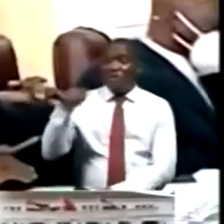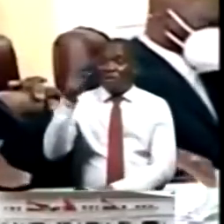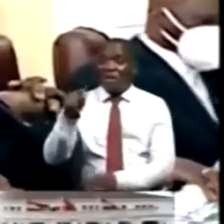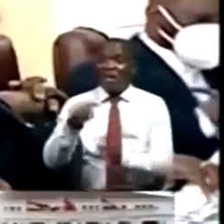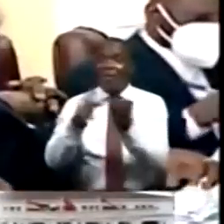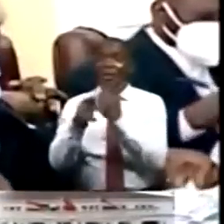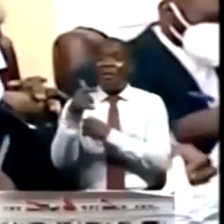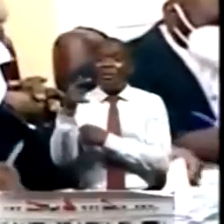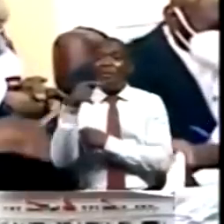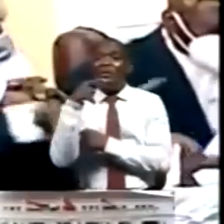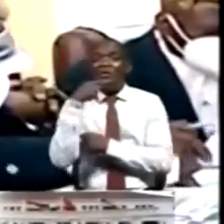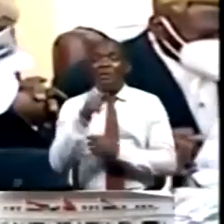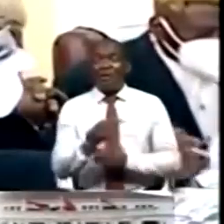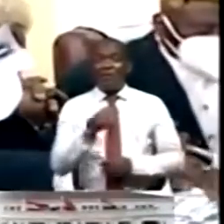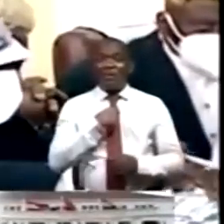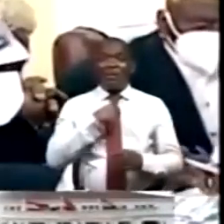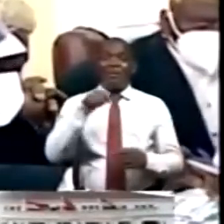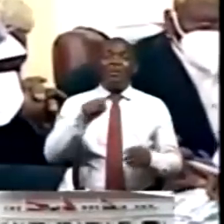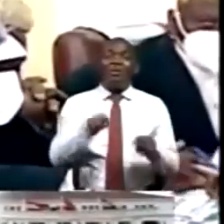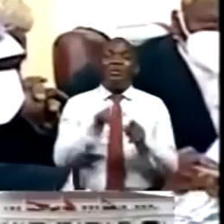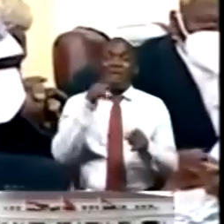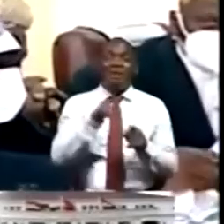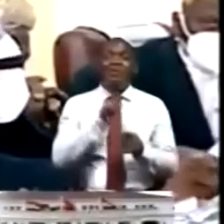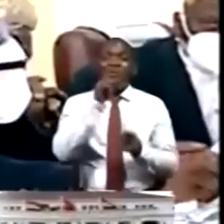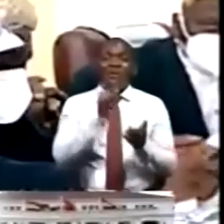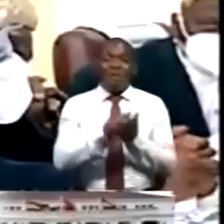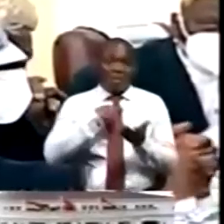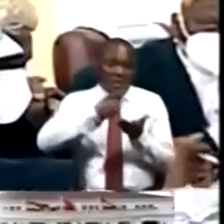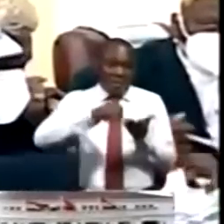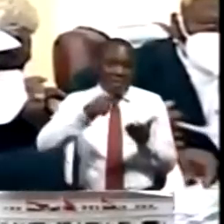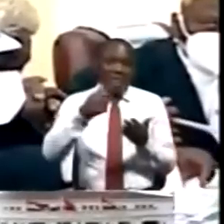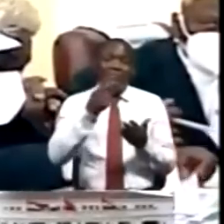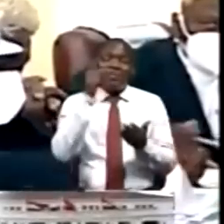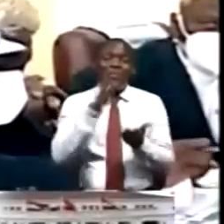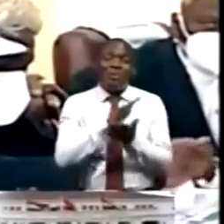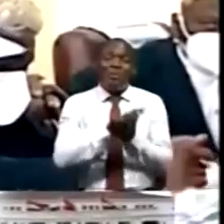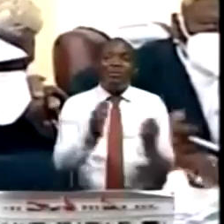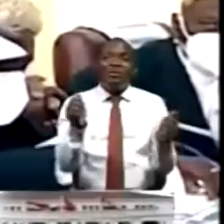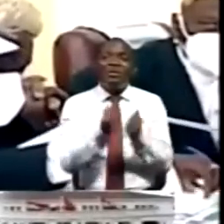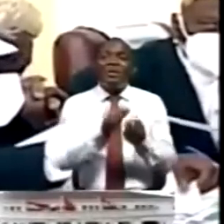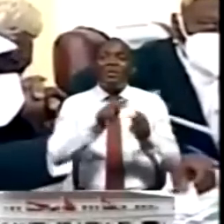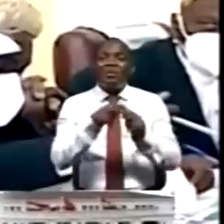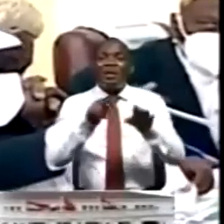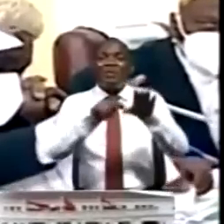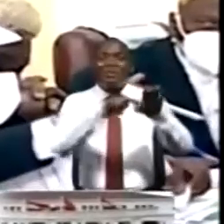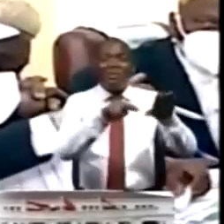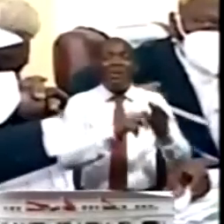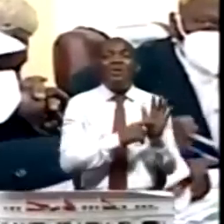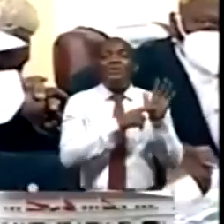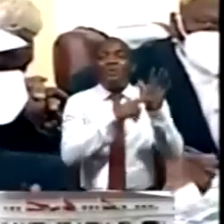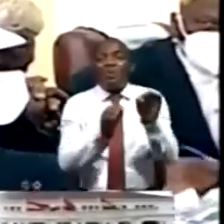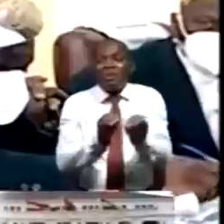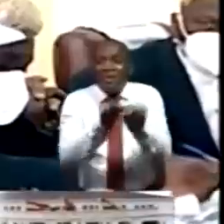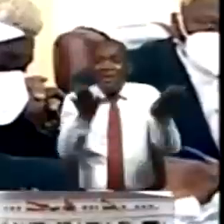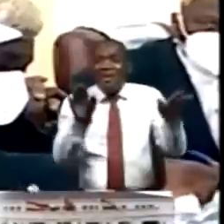21. You said, I must also say that the fact that I signed sheets in respect of a number of regions shows